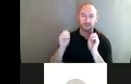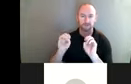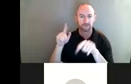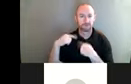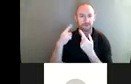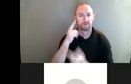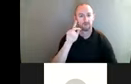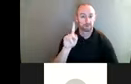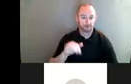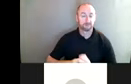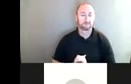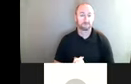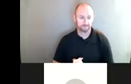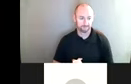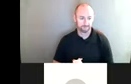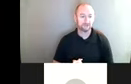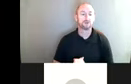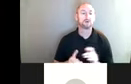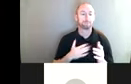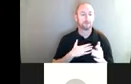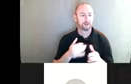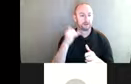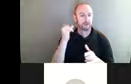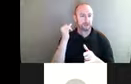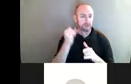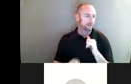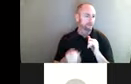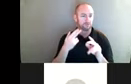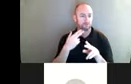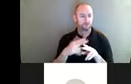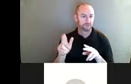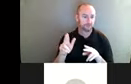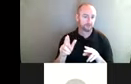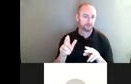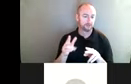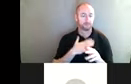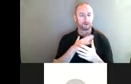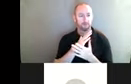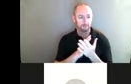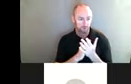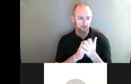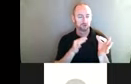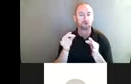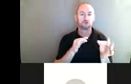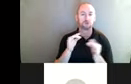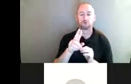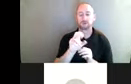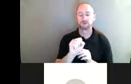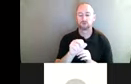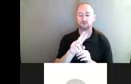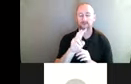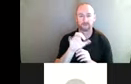for Kentucky. So I want to wrap up with really quickly, wrap up my portion describing that whole U.S. survey